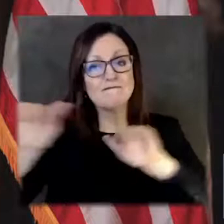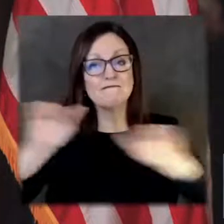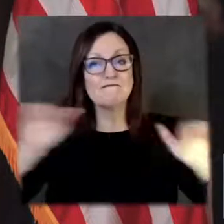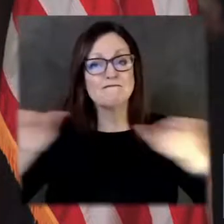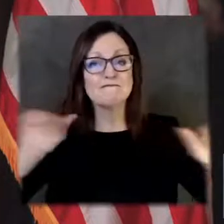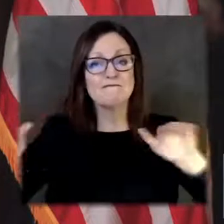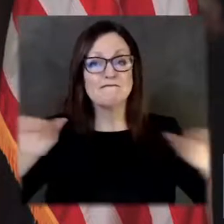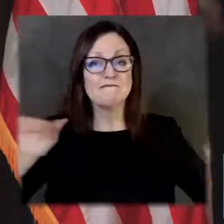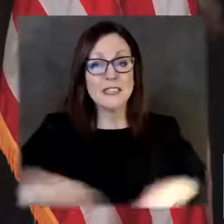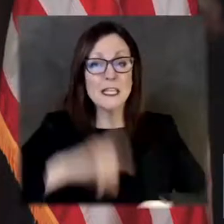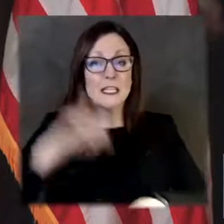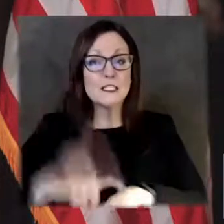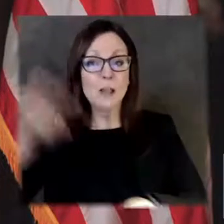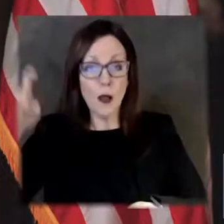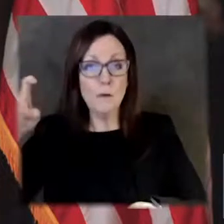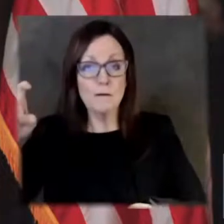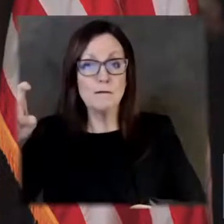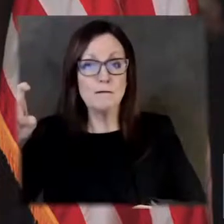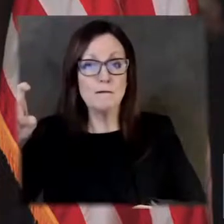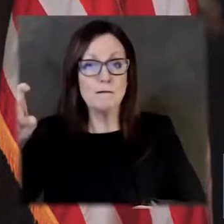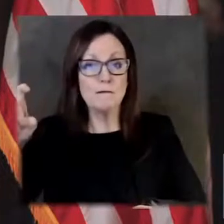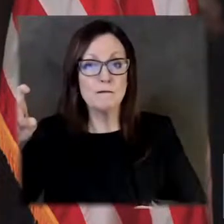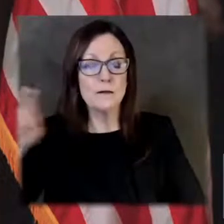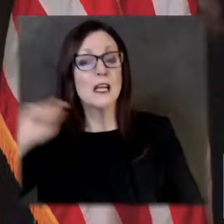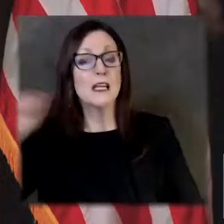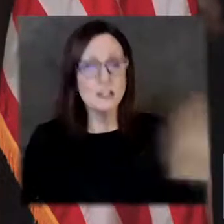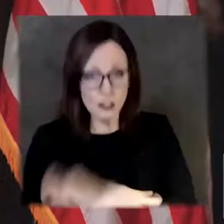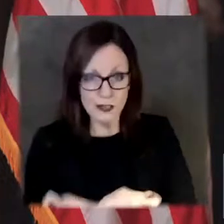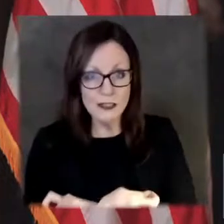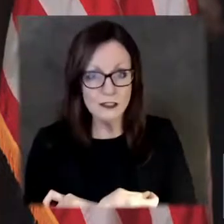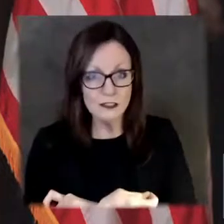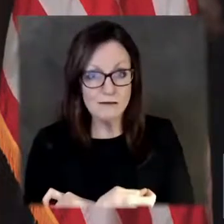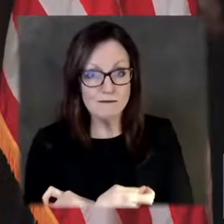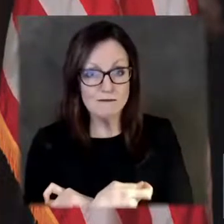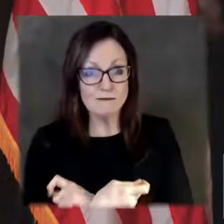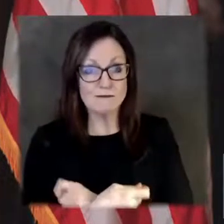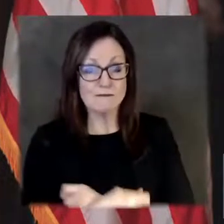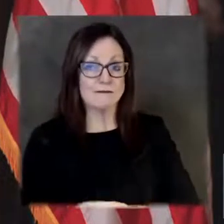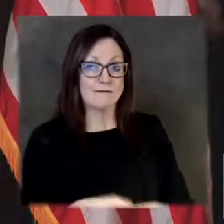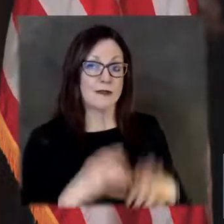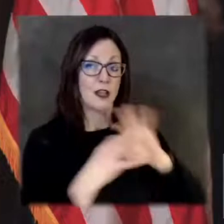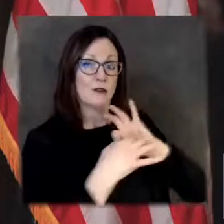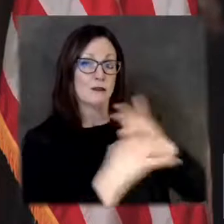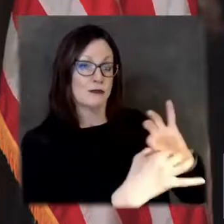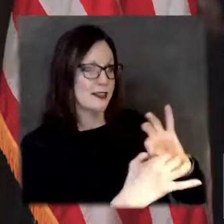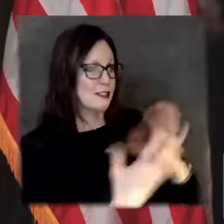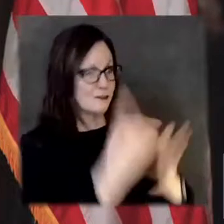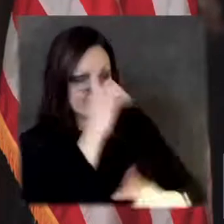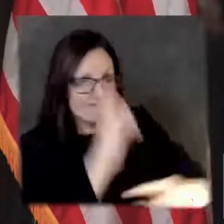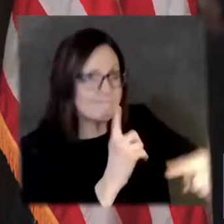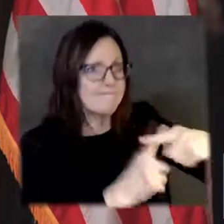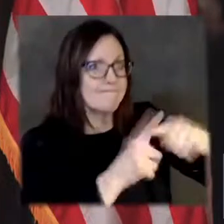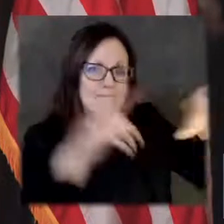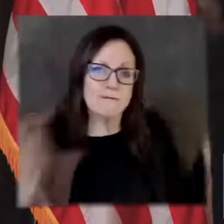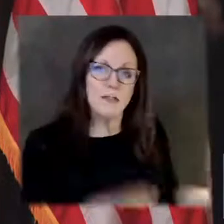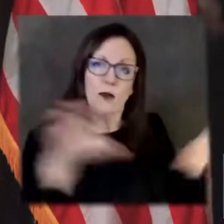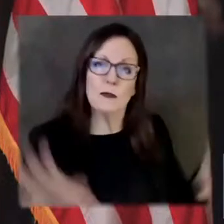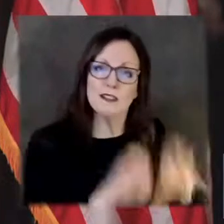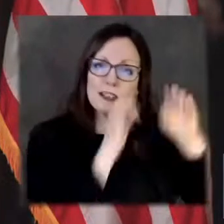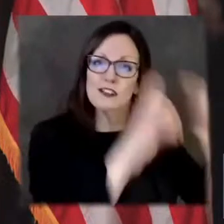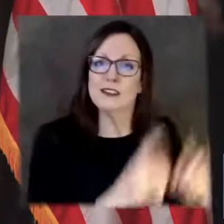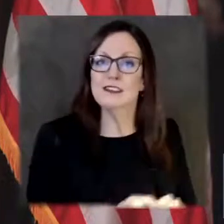because of you, I am optimistic and I am hopeful. Because over the last year, I've seen the heart and grit